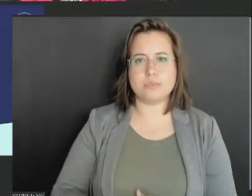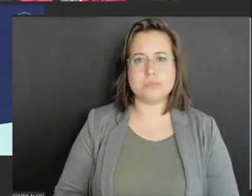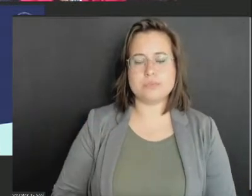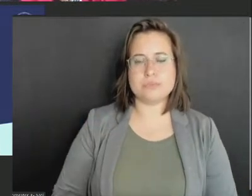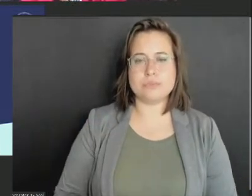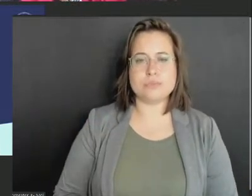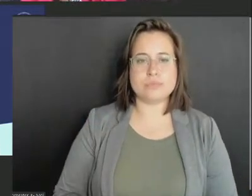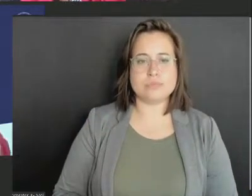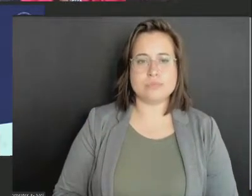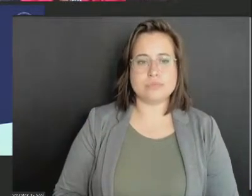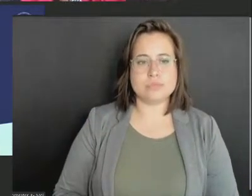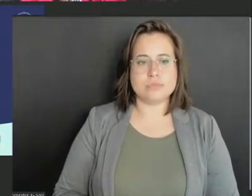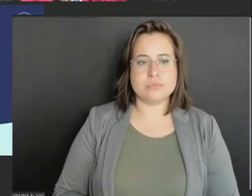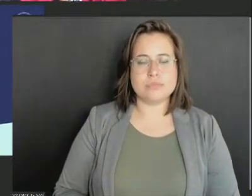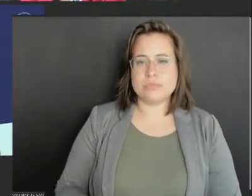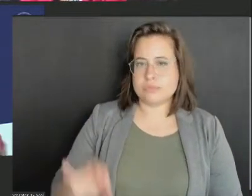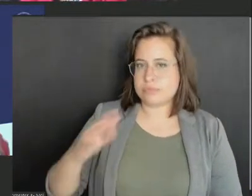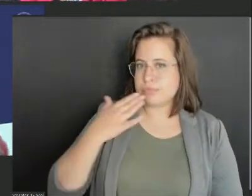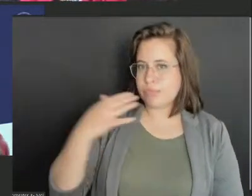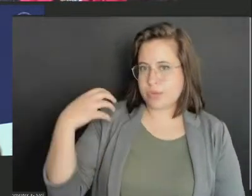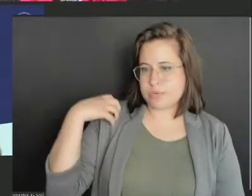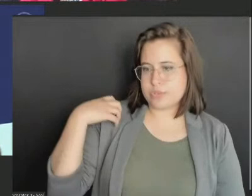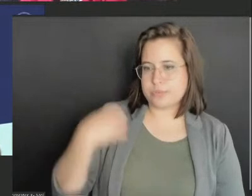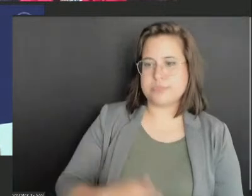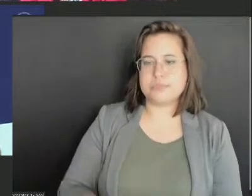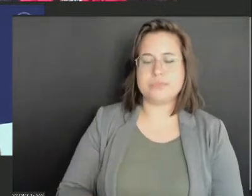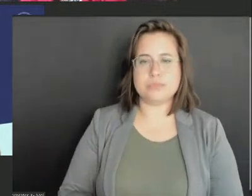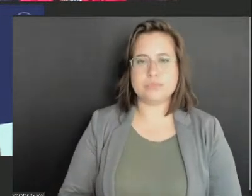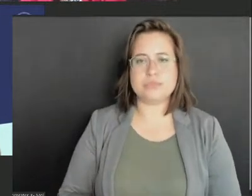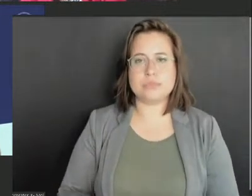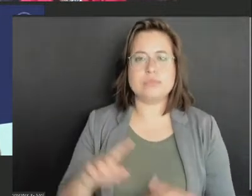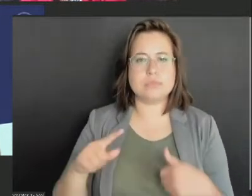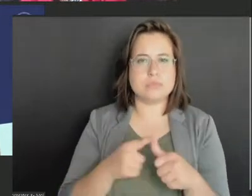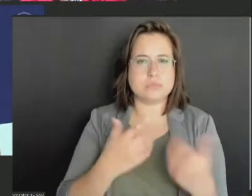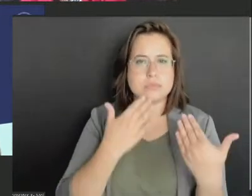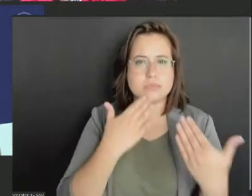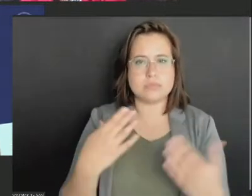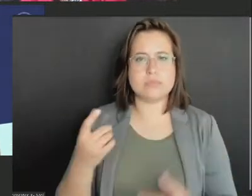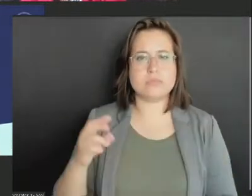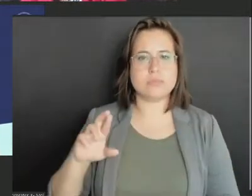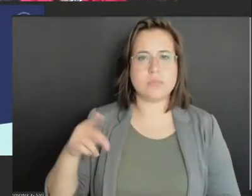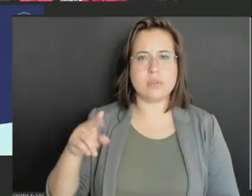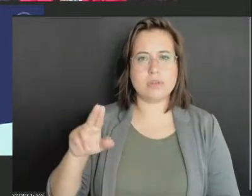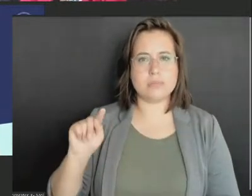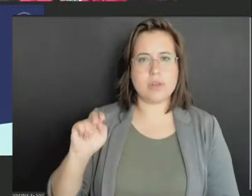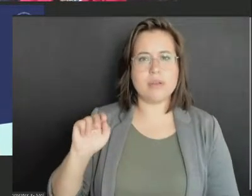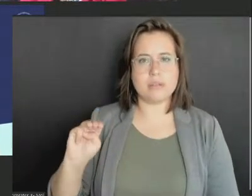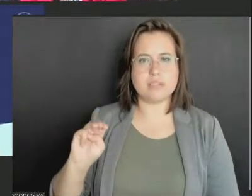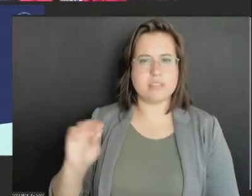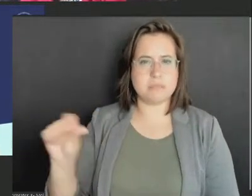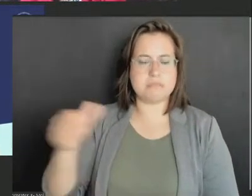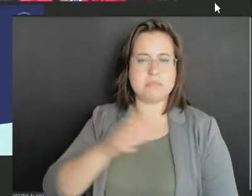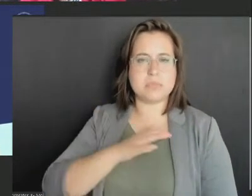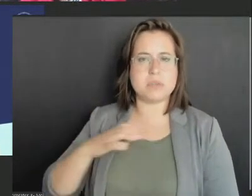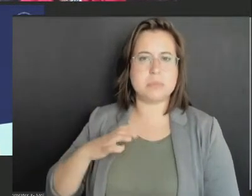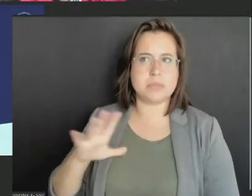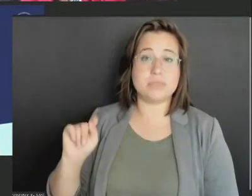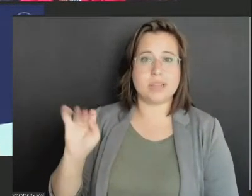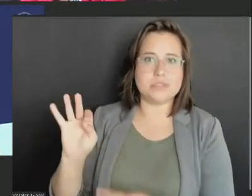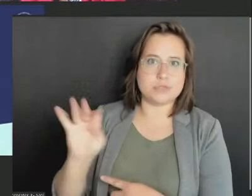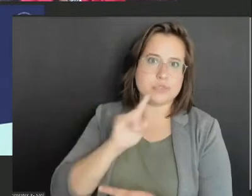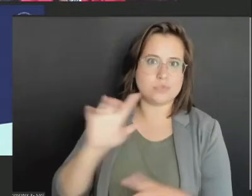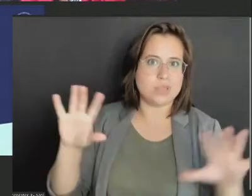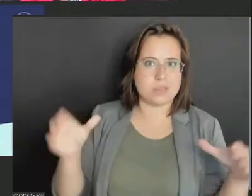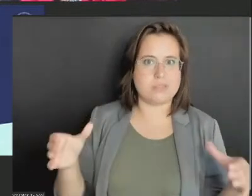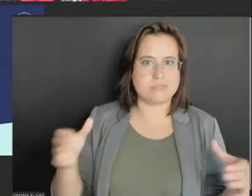Thank you, Madam Chair. I first want to thank Dr. Putnam and the rest of the committee, the task force rather,